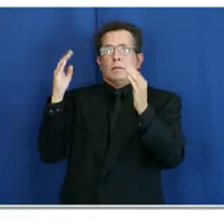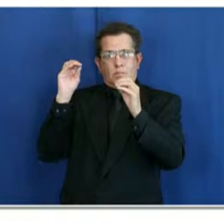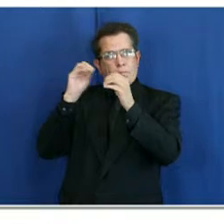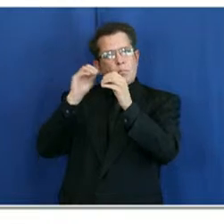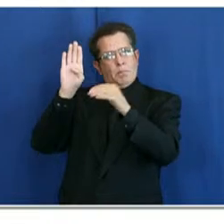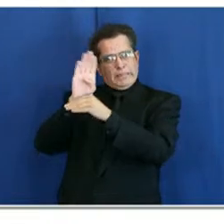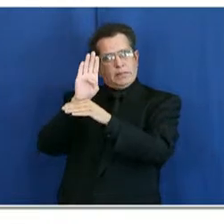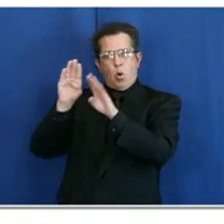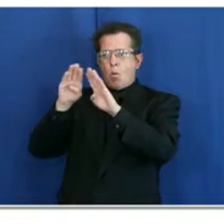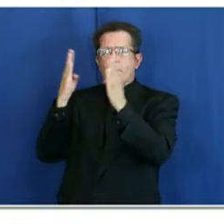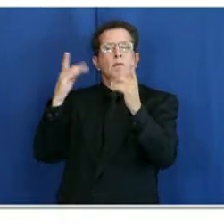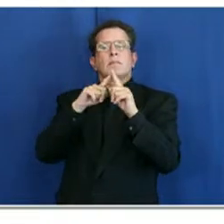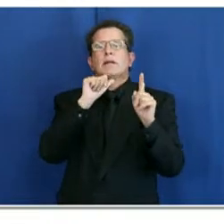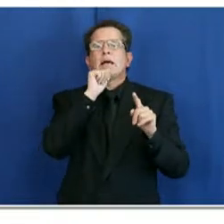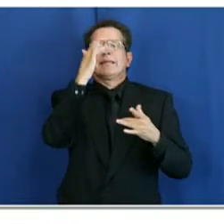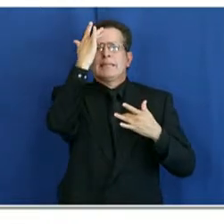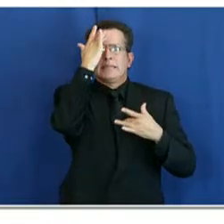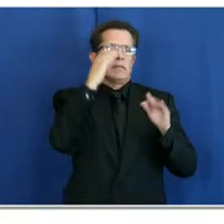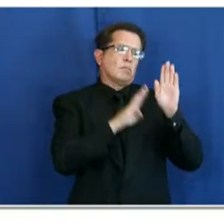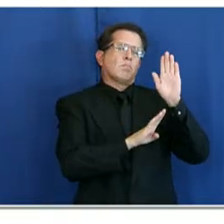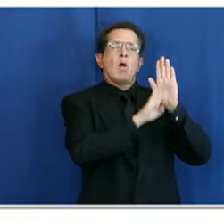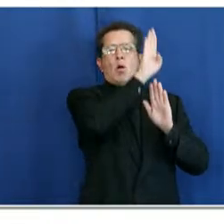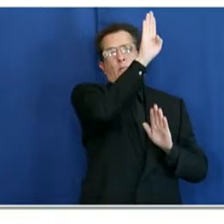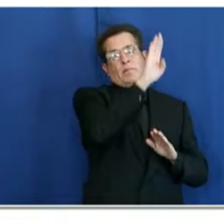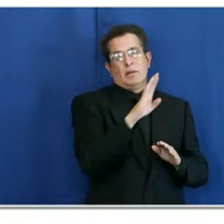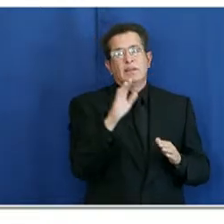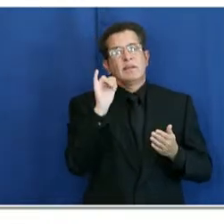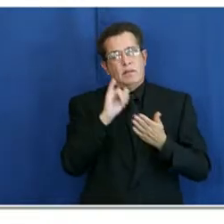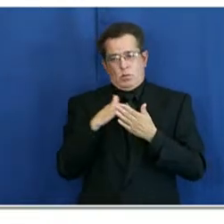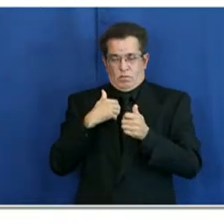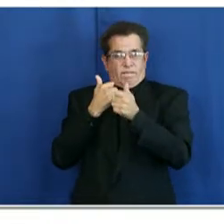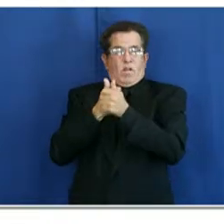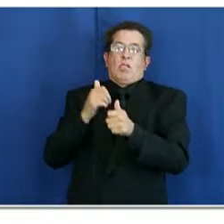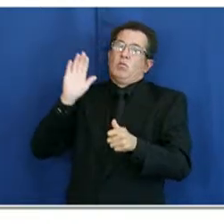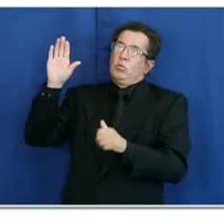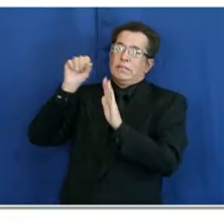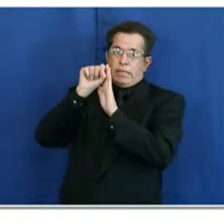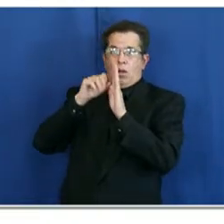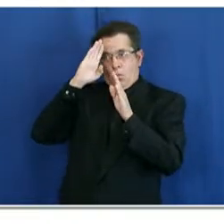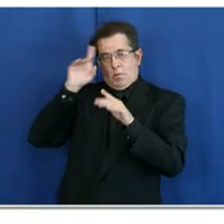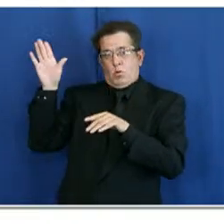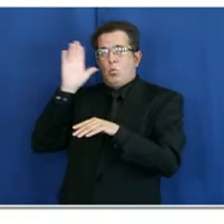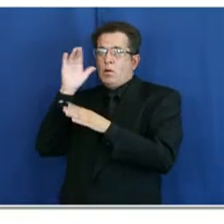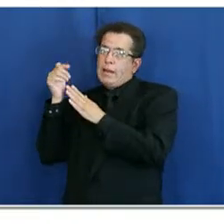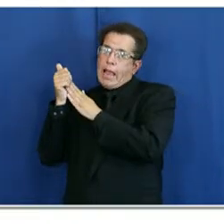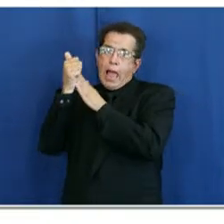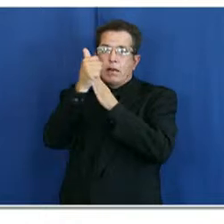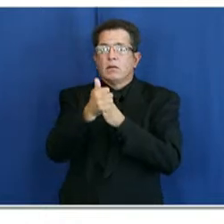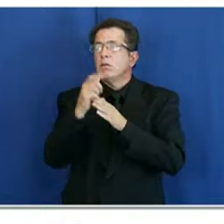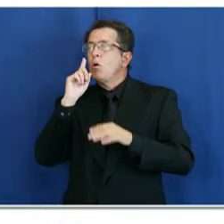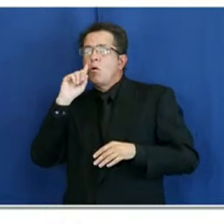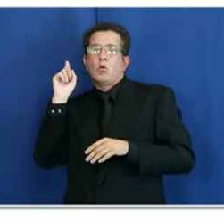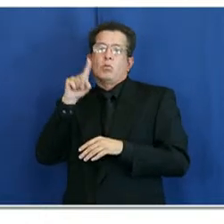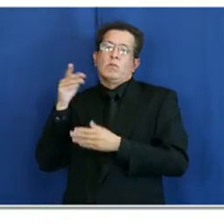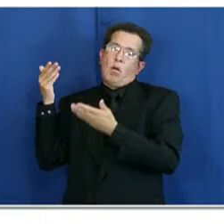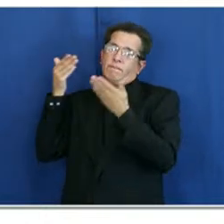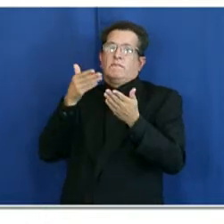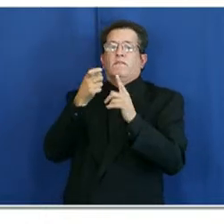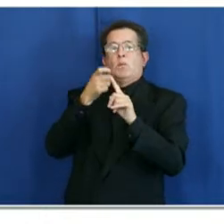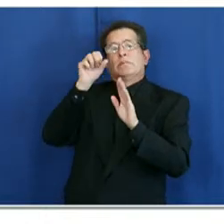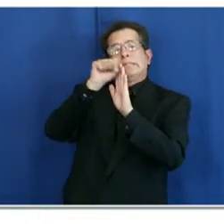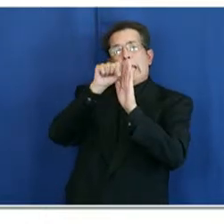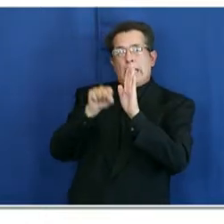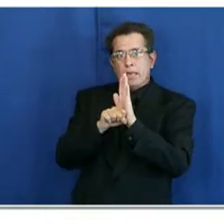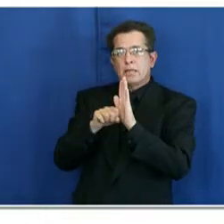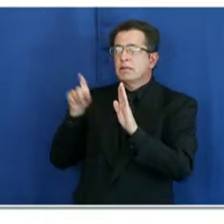and we will hopefully have more guidance from the state and more directions and guidance for other